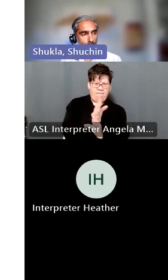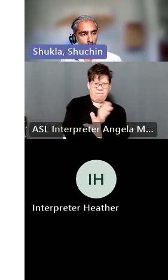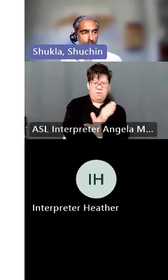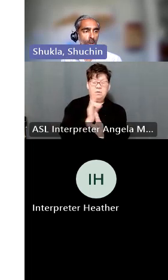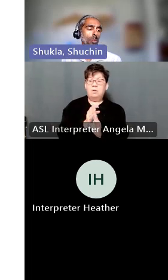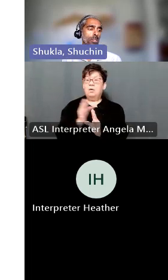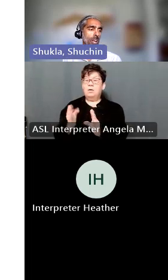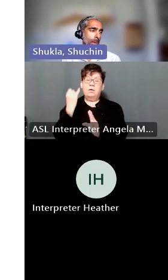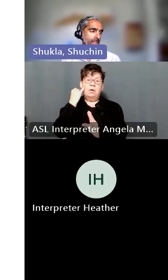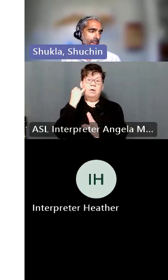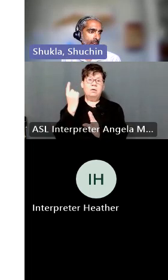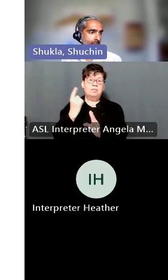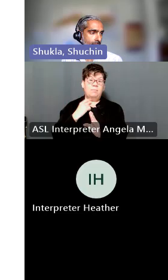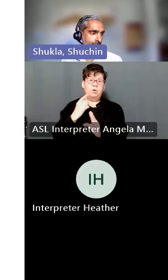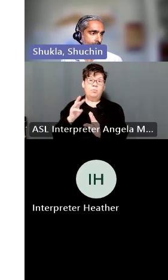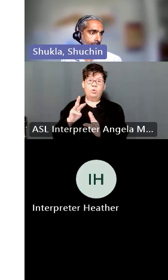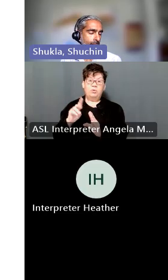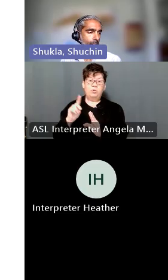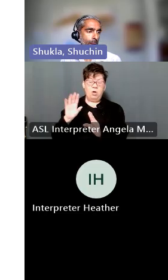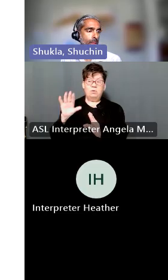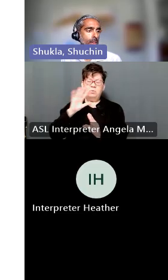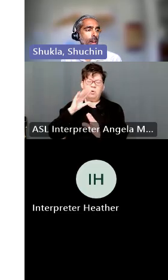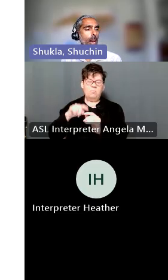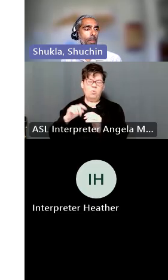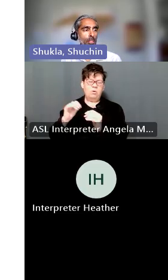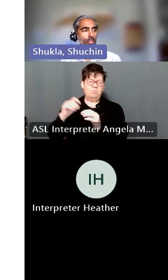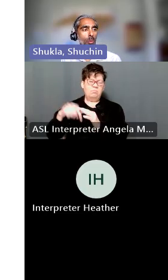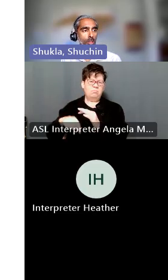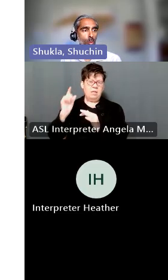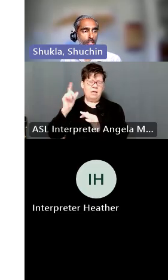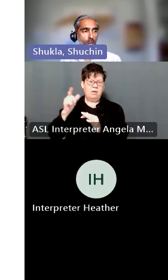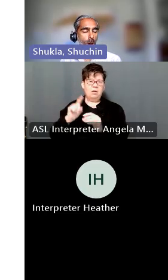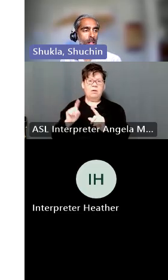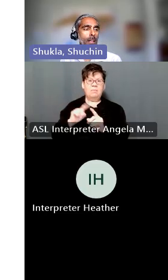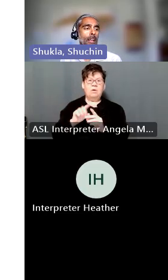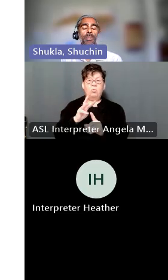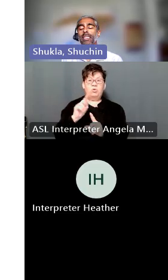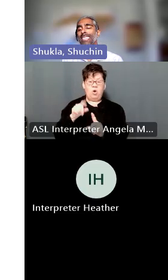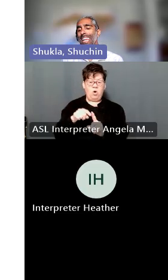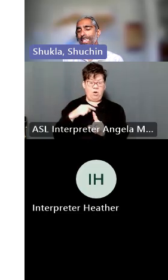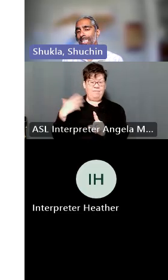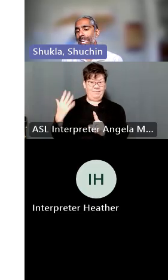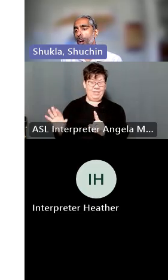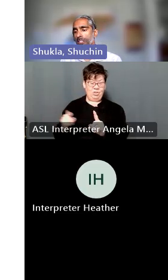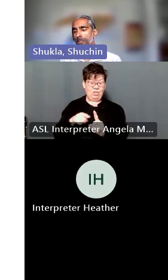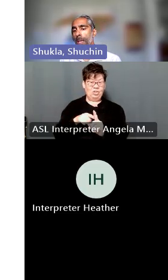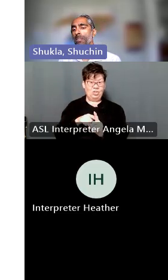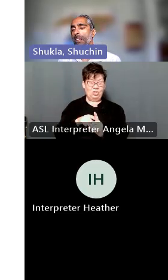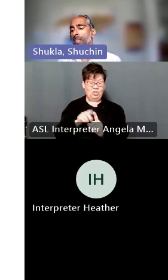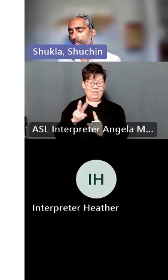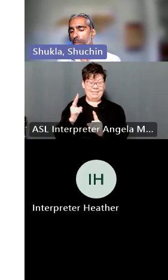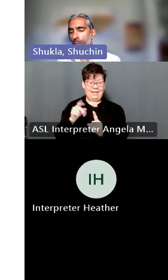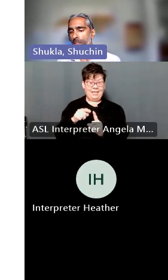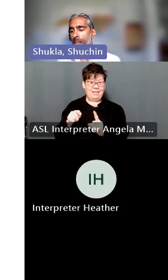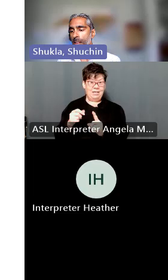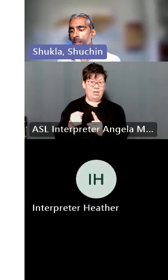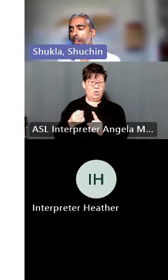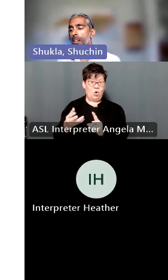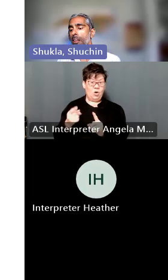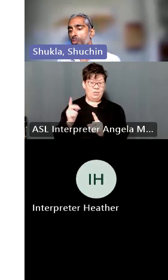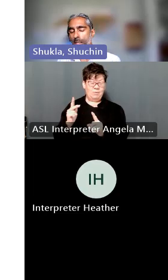their period of withdrawal. We'll talk about that in the slide here. But and they're done with their withdrawal. The second thing that causes people to